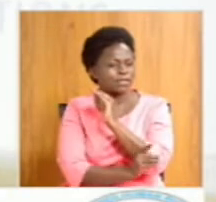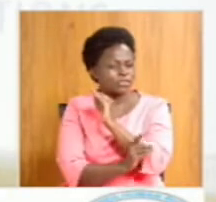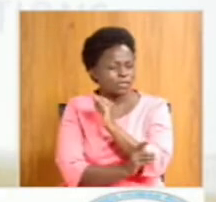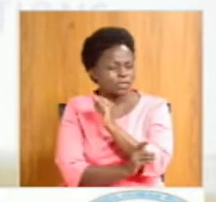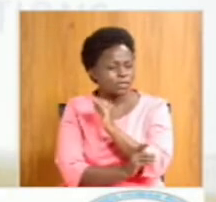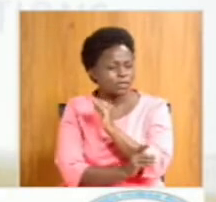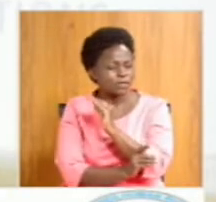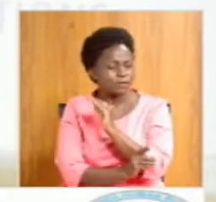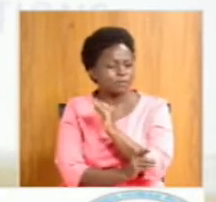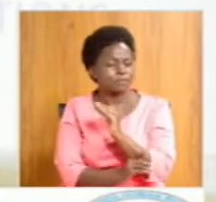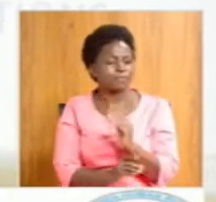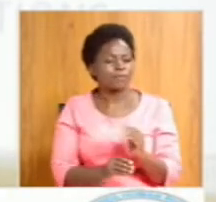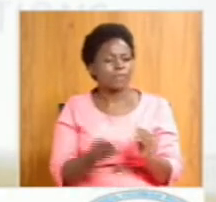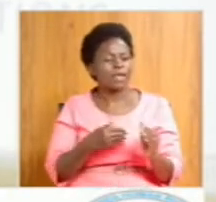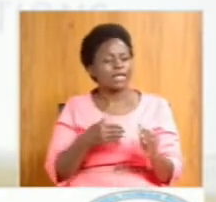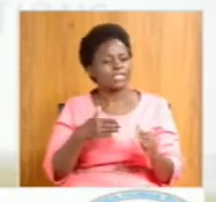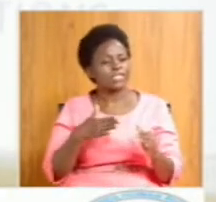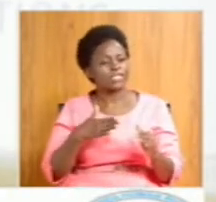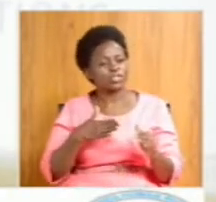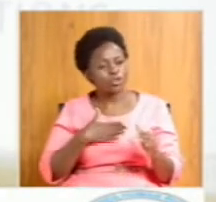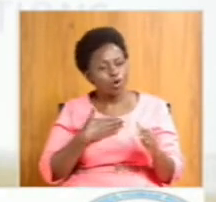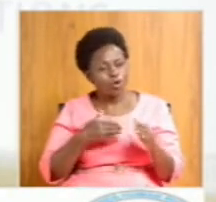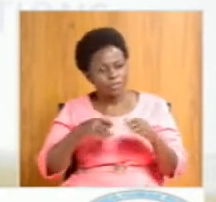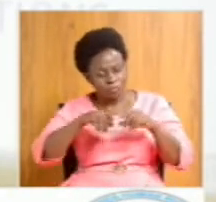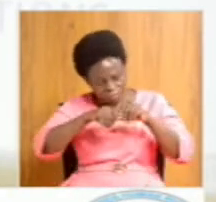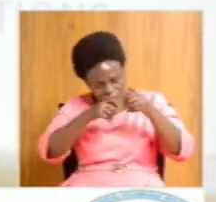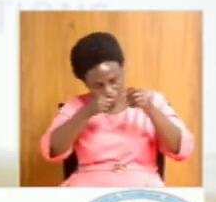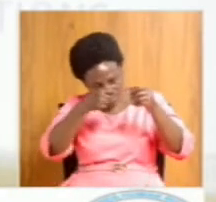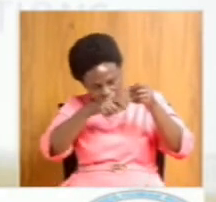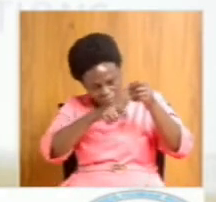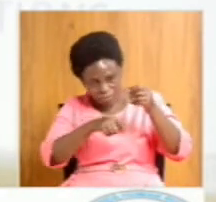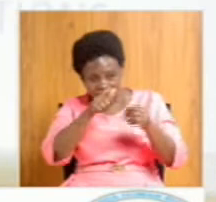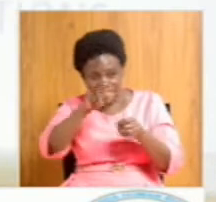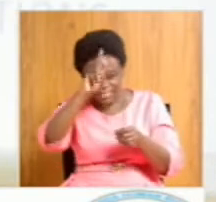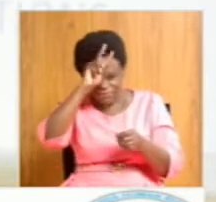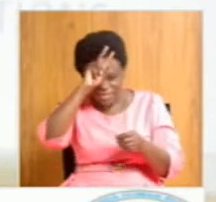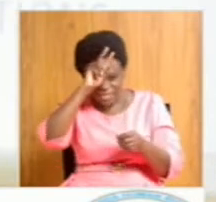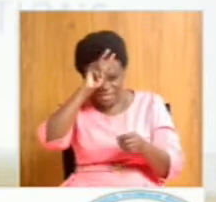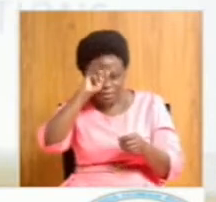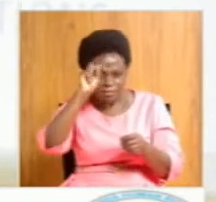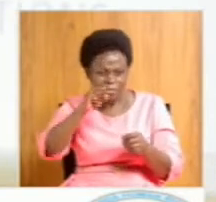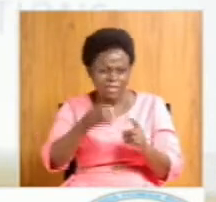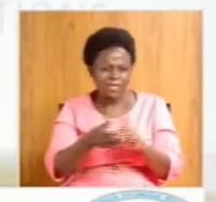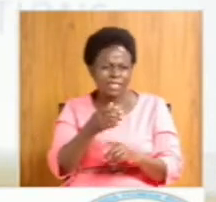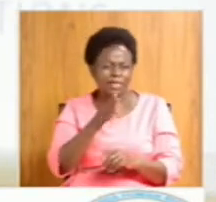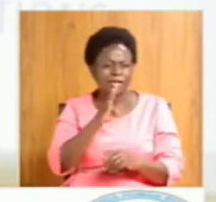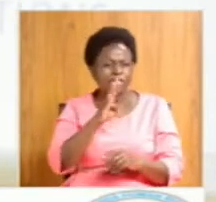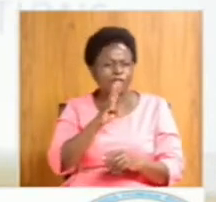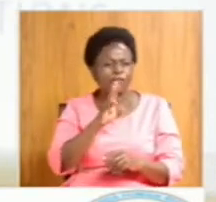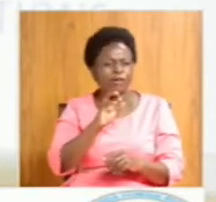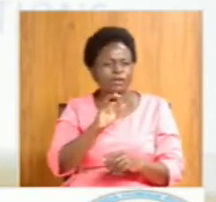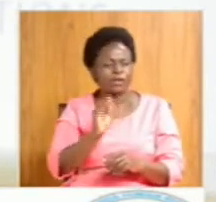it had its only breakdown, whereby each village was supposed to get $400